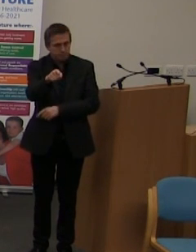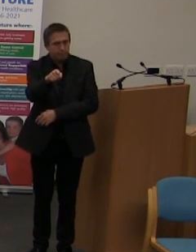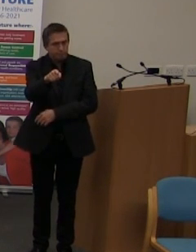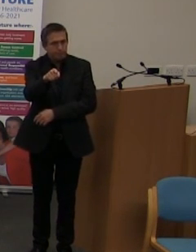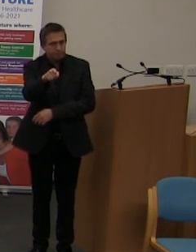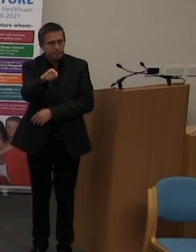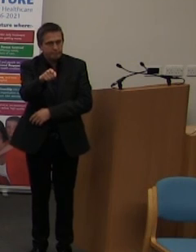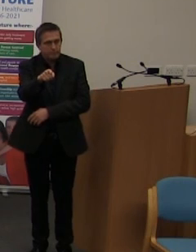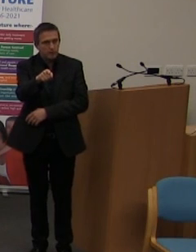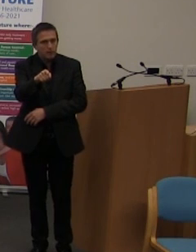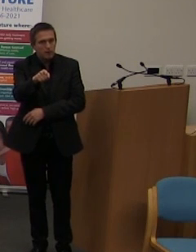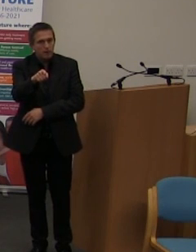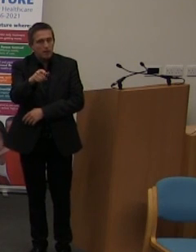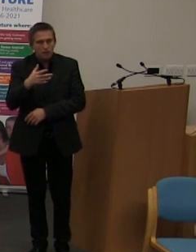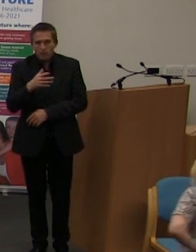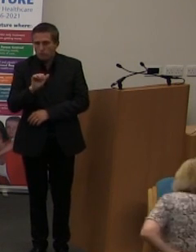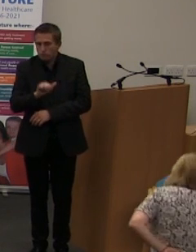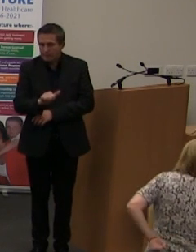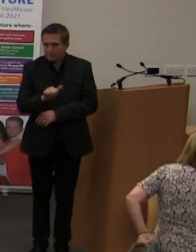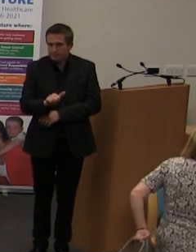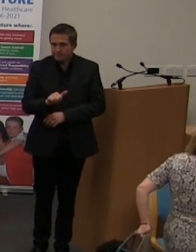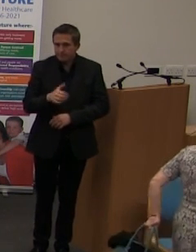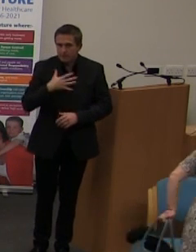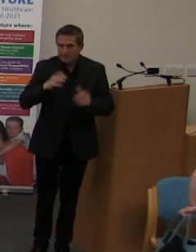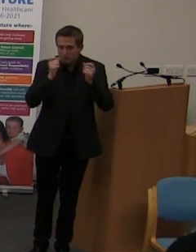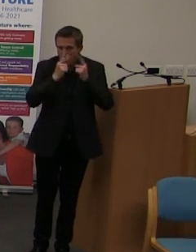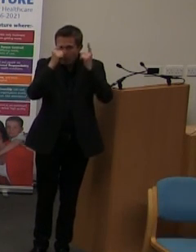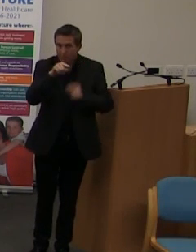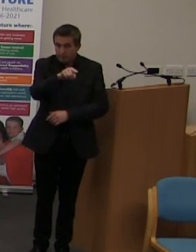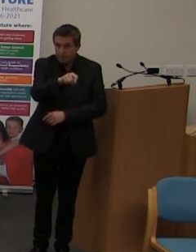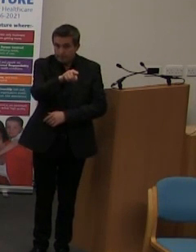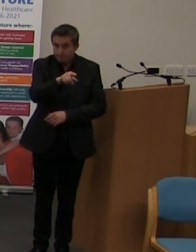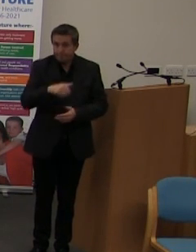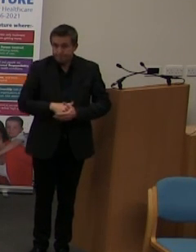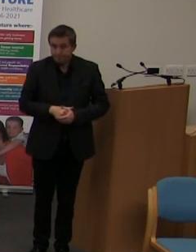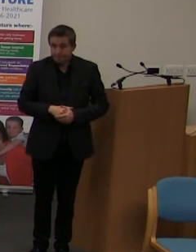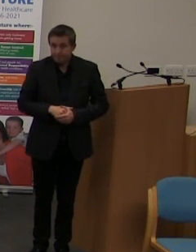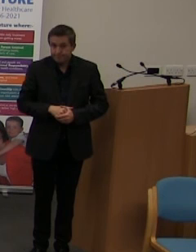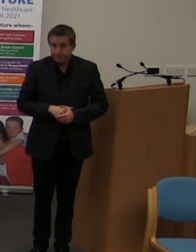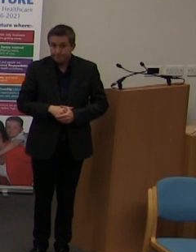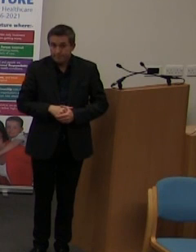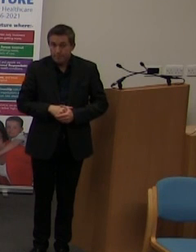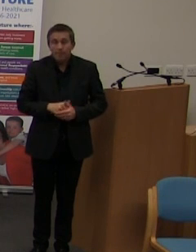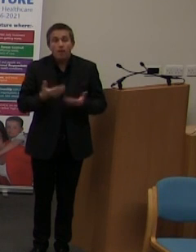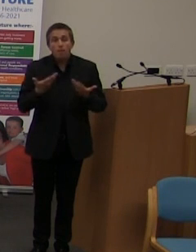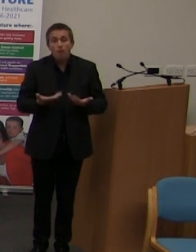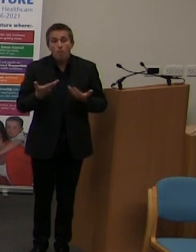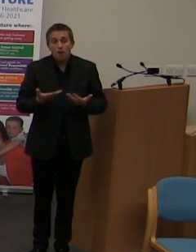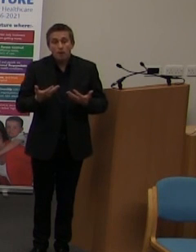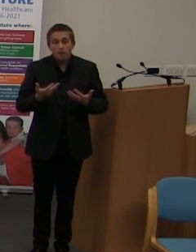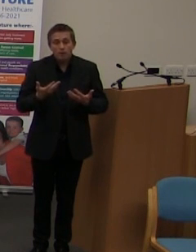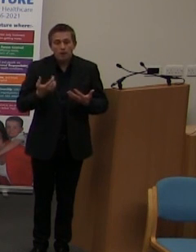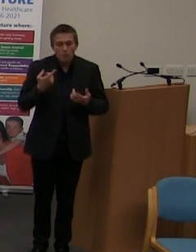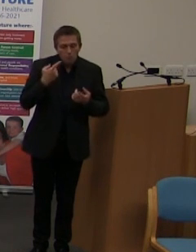we need to consider. One thing that we are sort of trying to look at just now is how patients